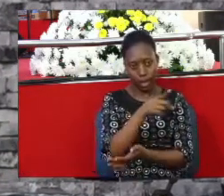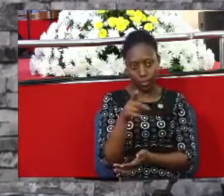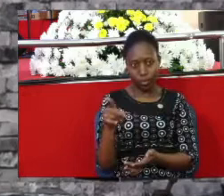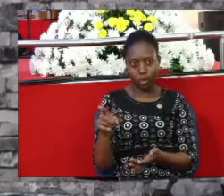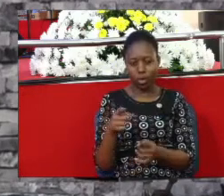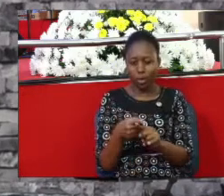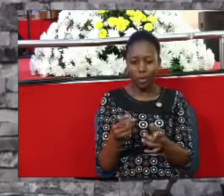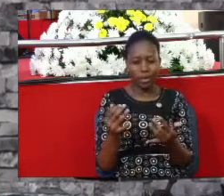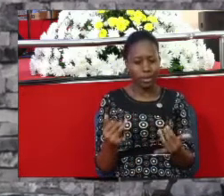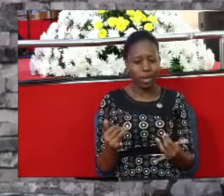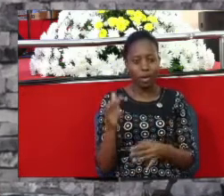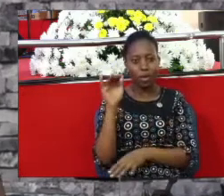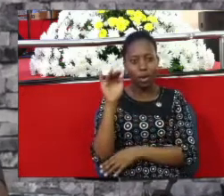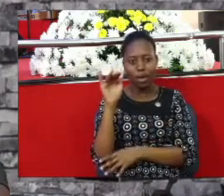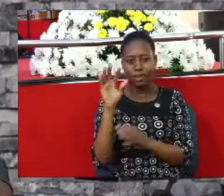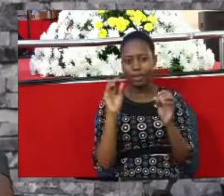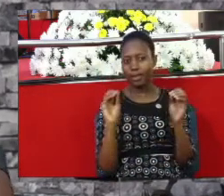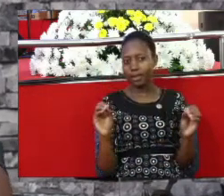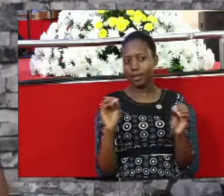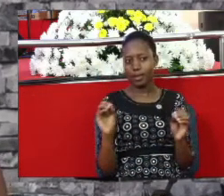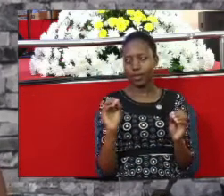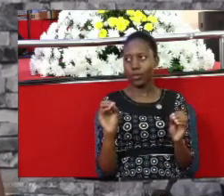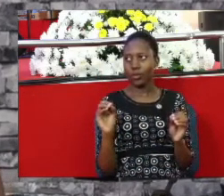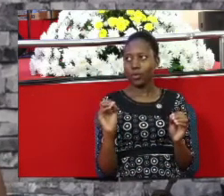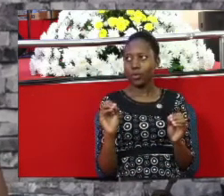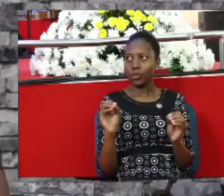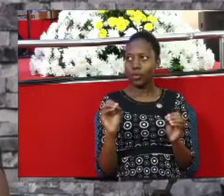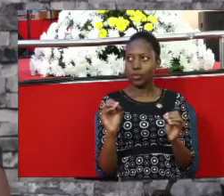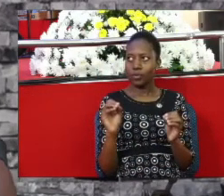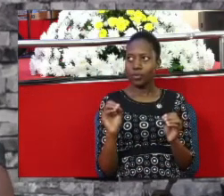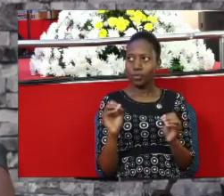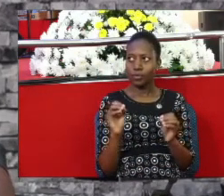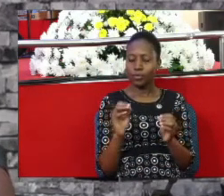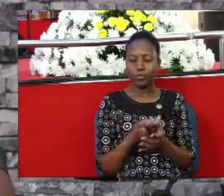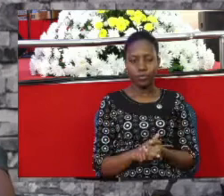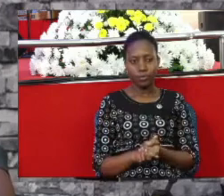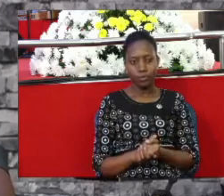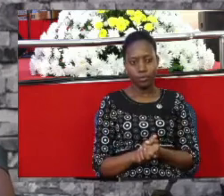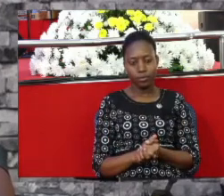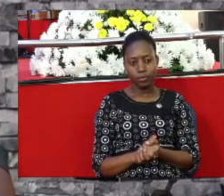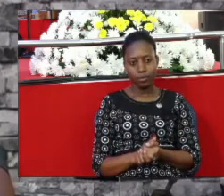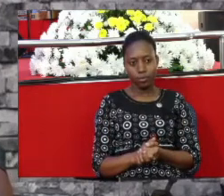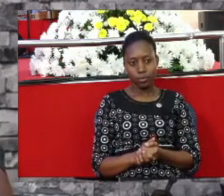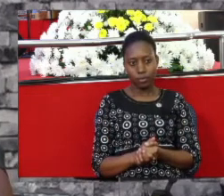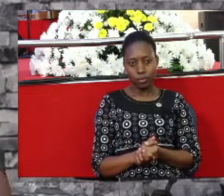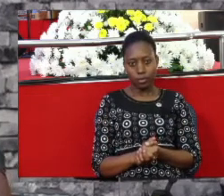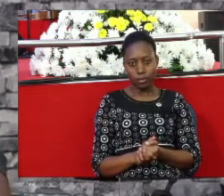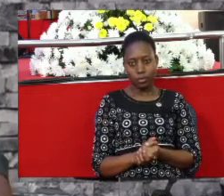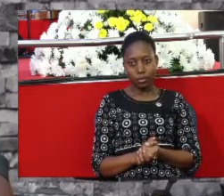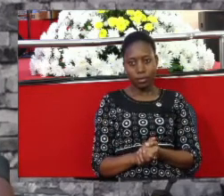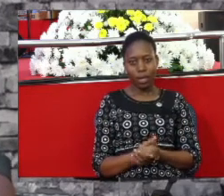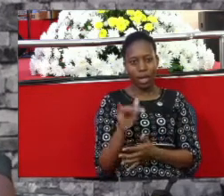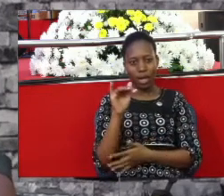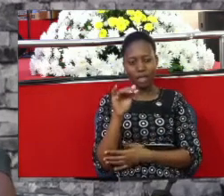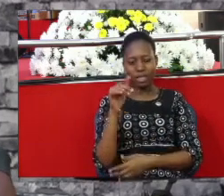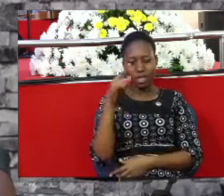amiss. Or when you ask, you're not radical. Oh God, you know, you understand. You know where I come from. As if you are the only poor person in